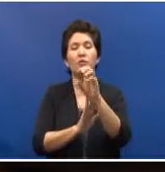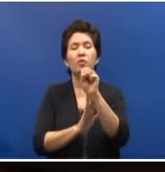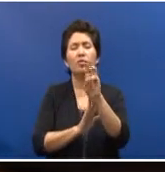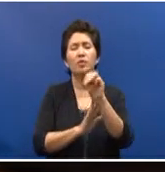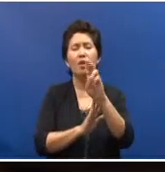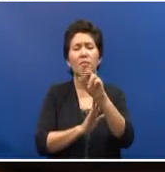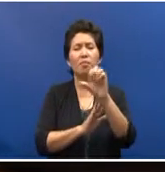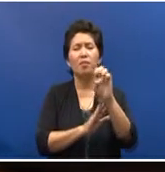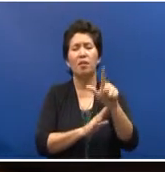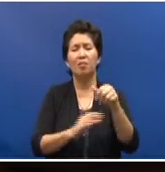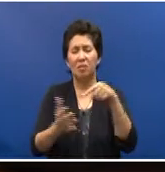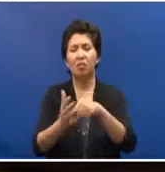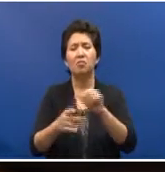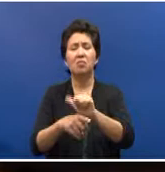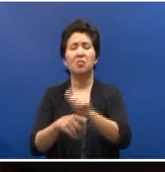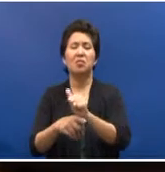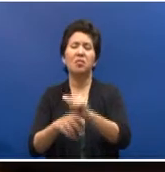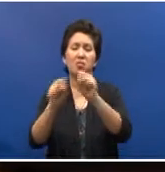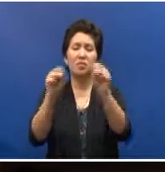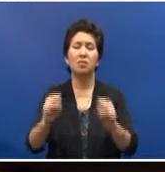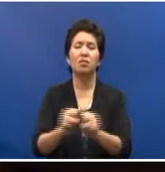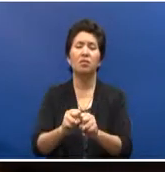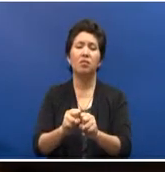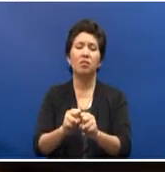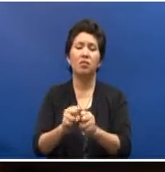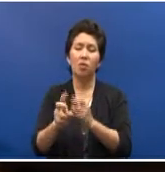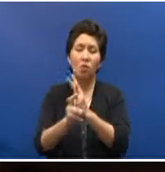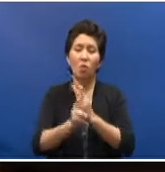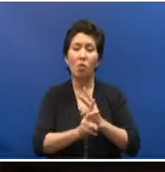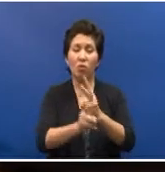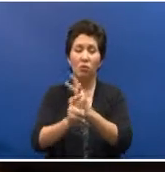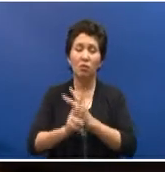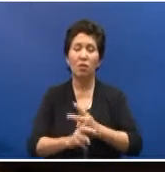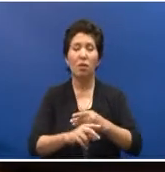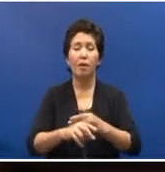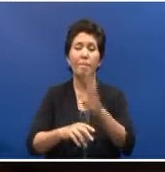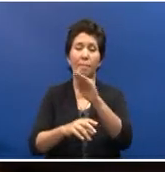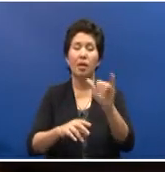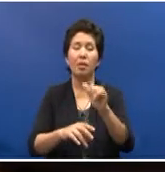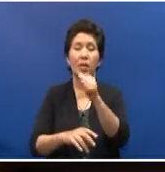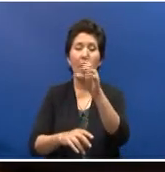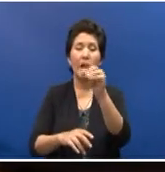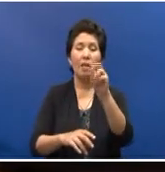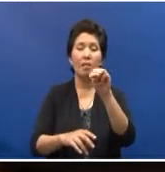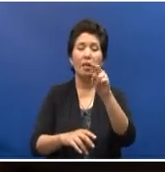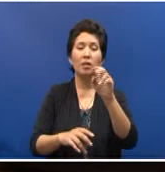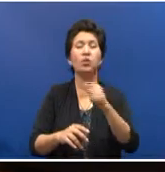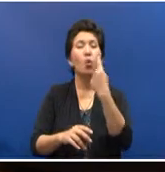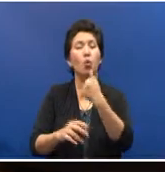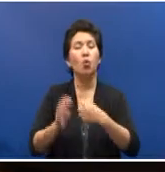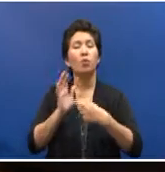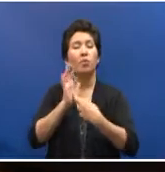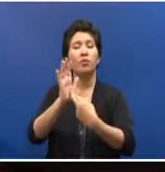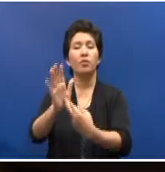Society, okay, practice the system, okay, where the land is controlled by an administrator called Matai, okay, who